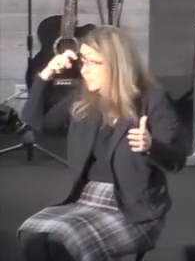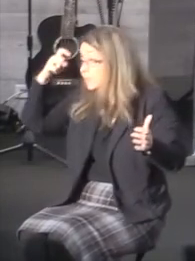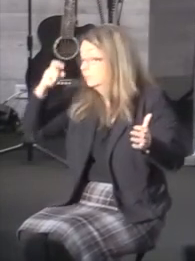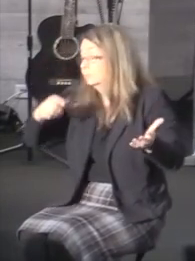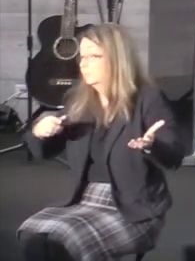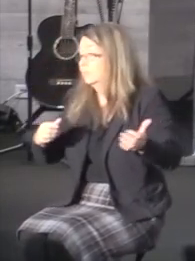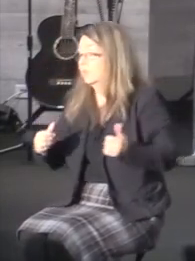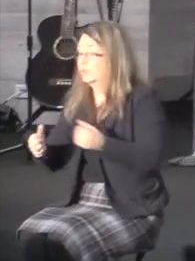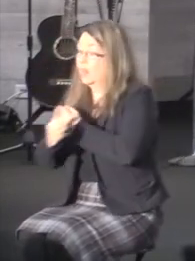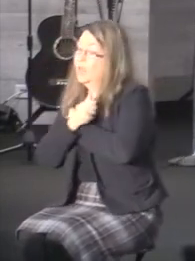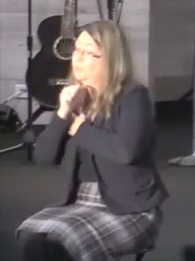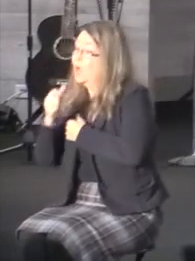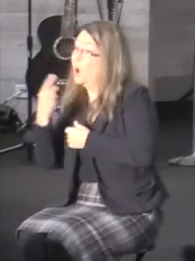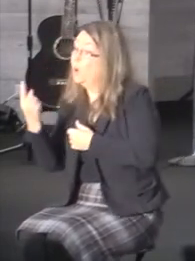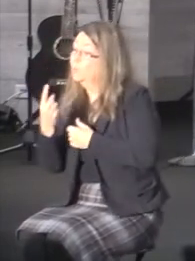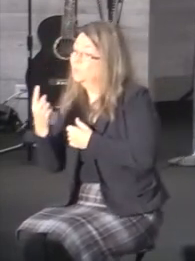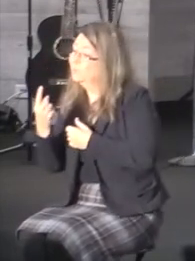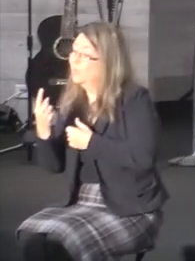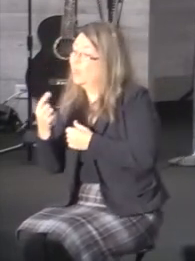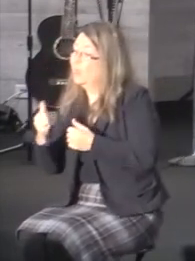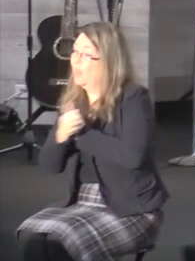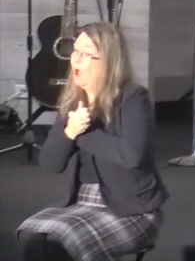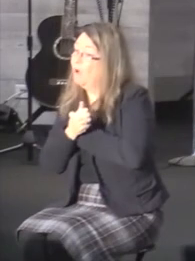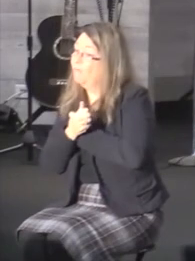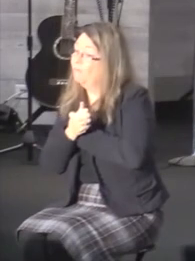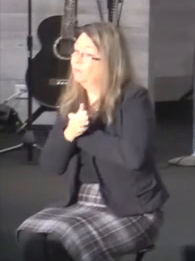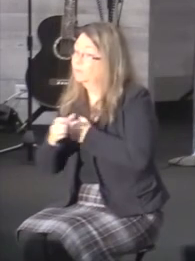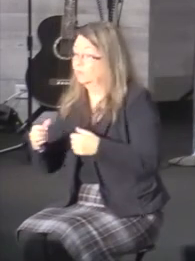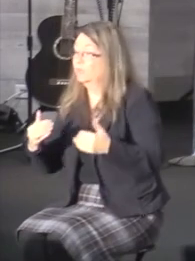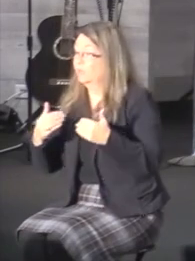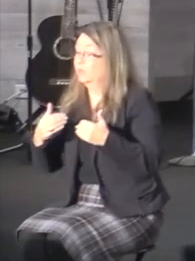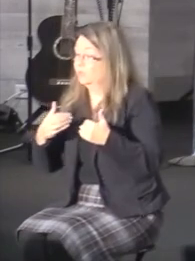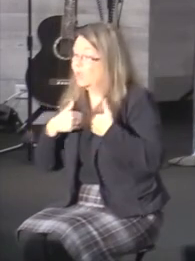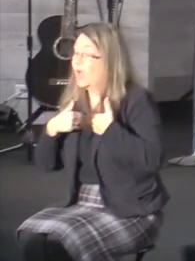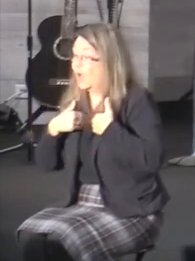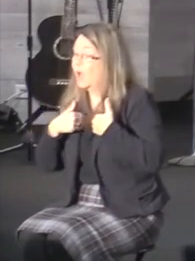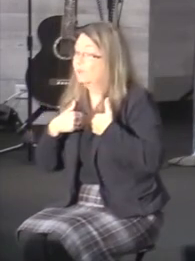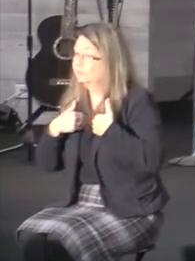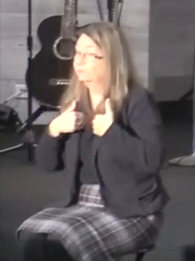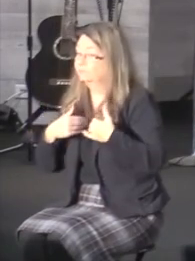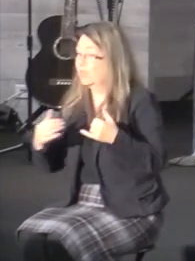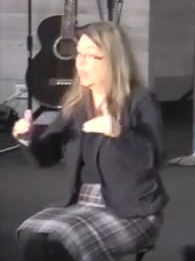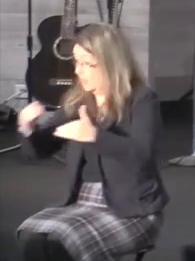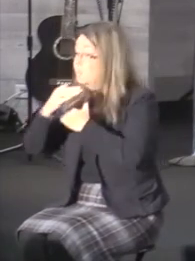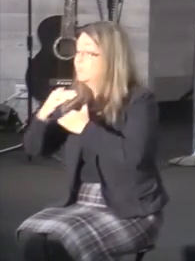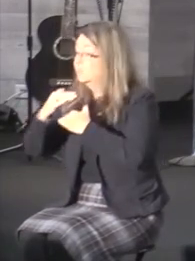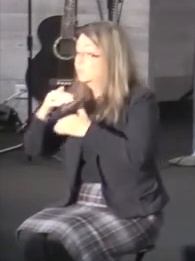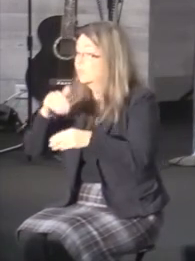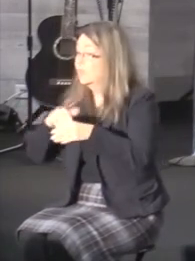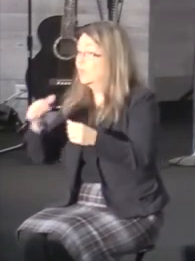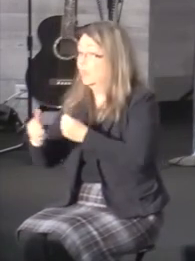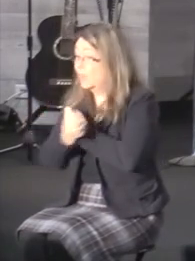so love isn't just love. There is an age to love. There is a number to love. There are parameters and restrictions